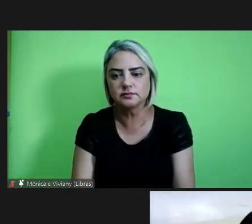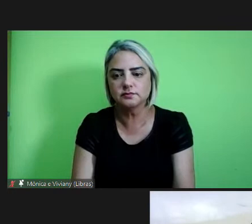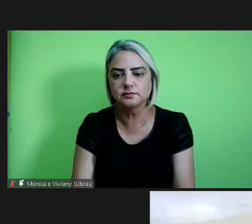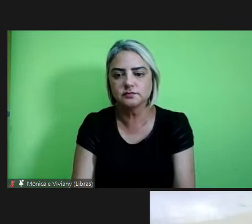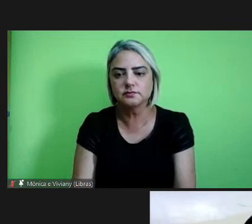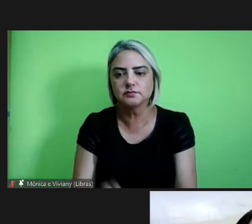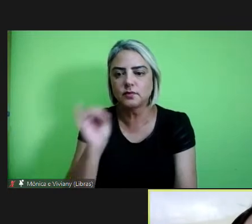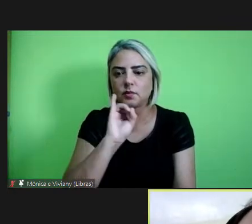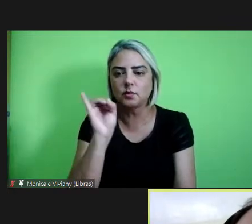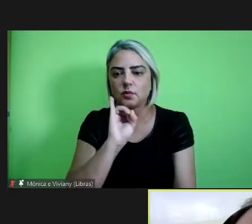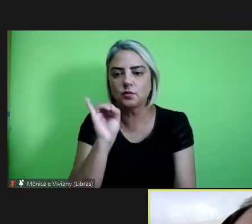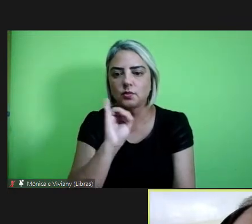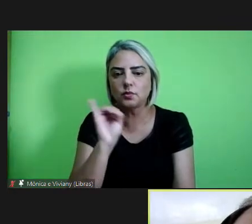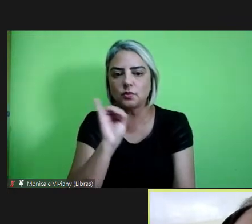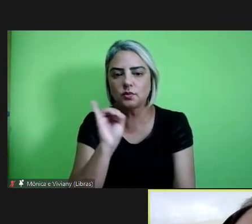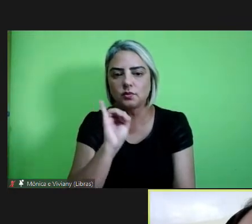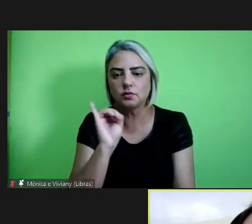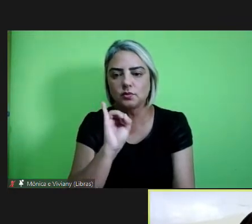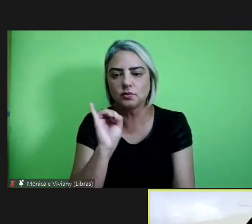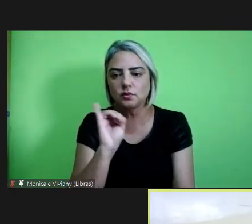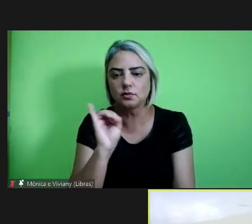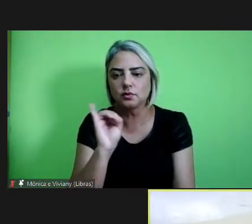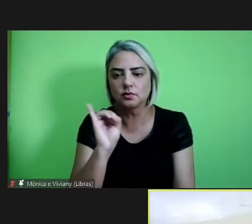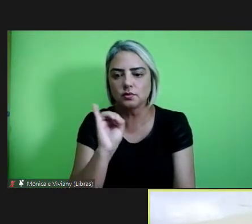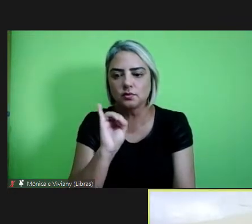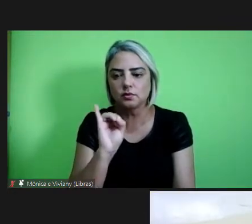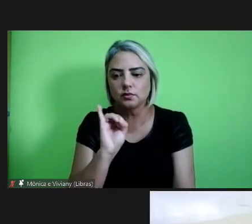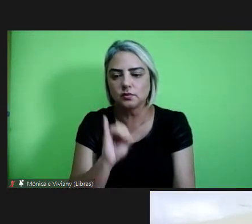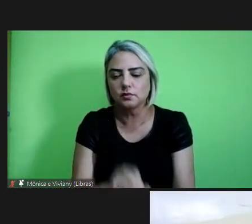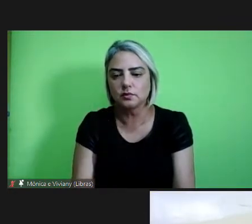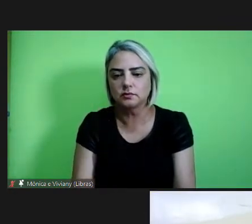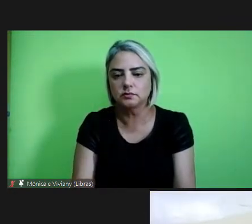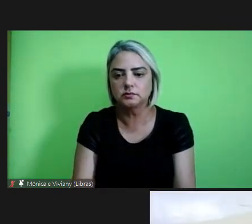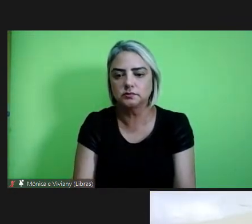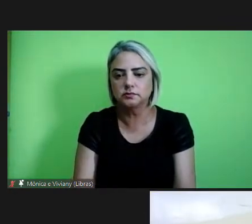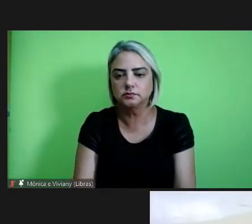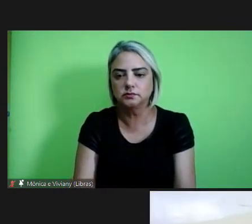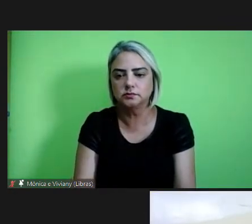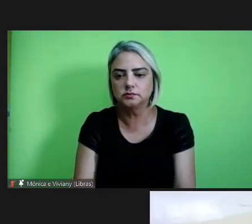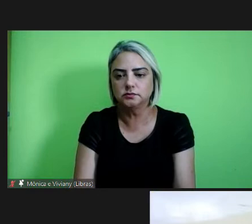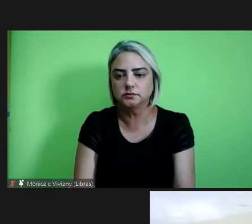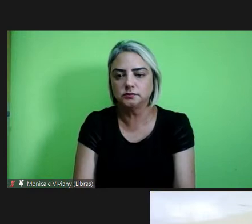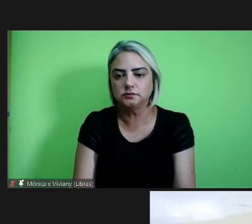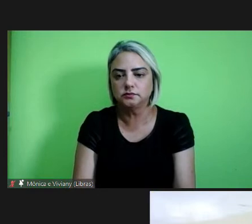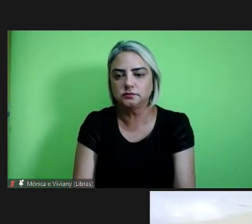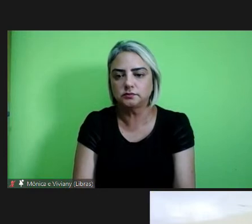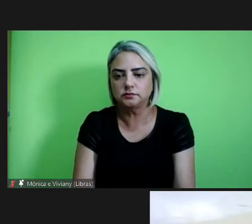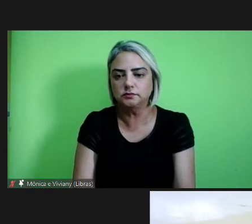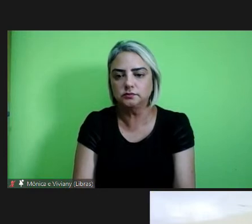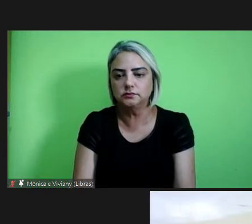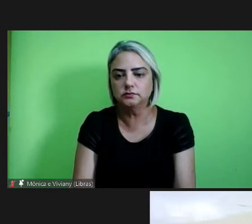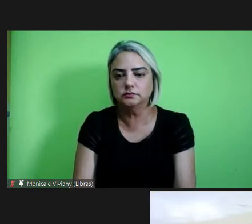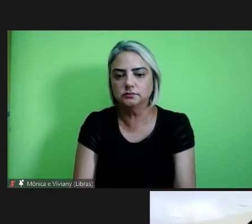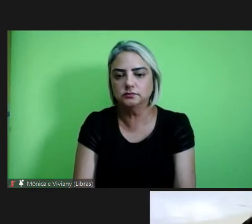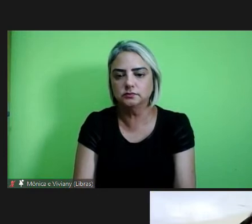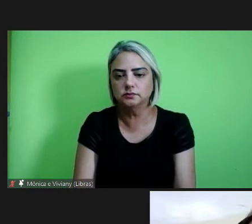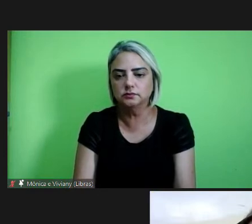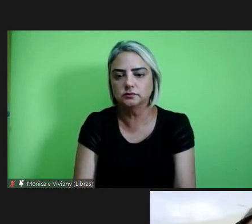He's not connected to the audio. Okay. Agora te ouvimos. We hear you now, not